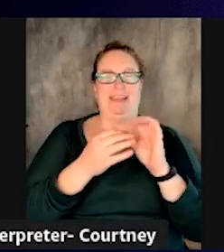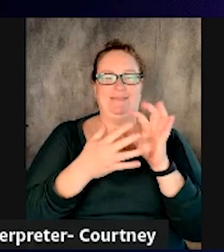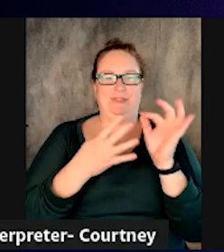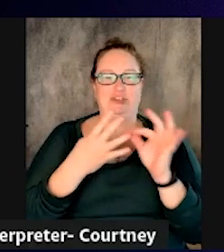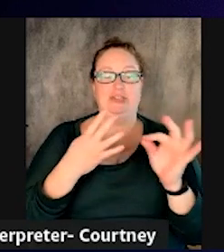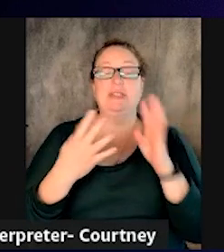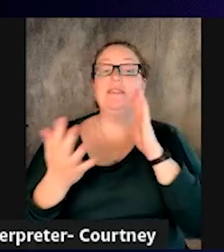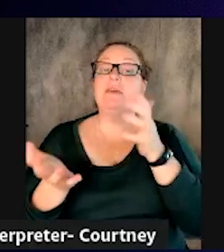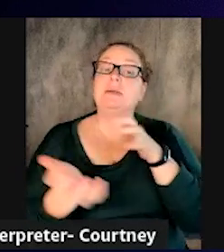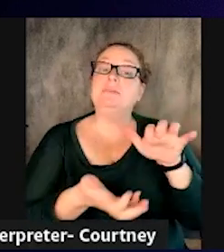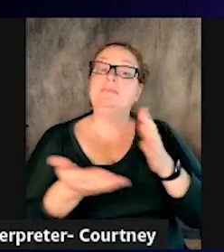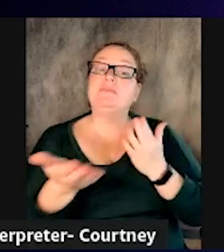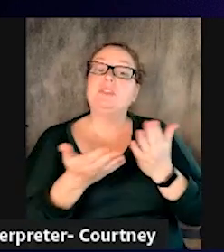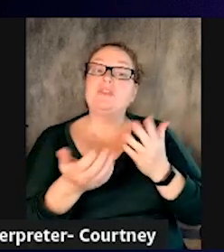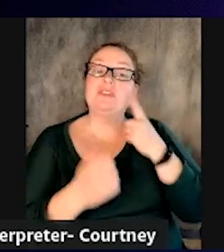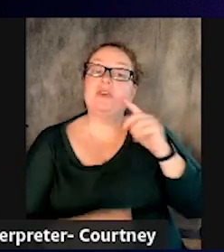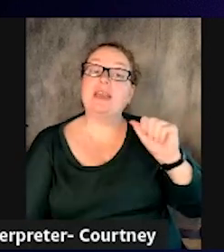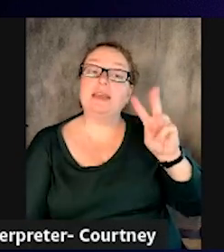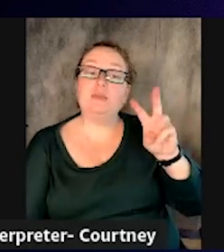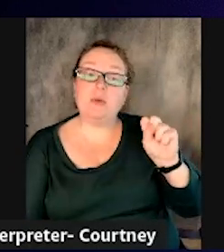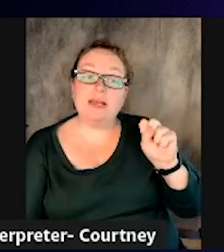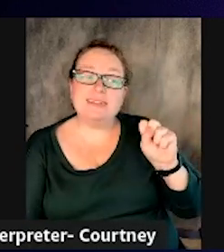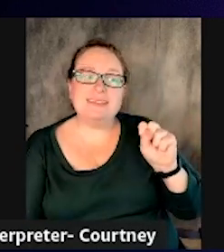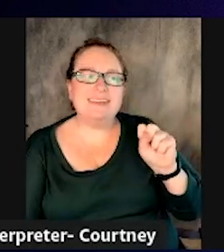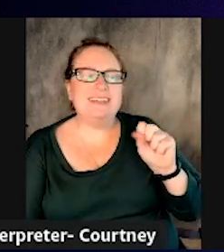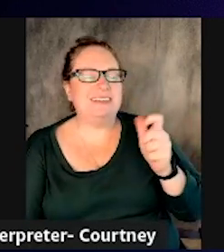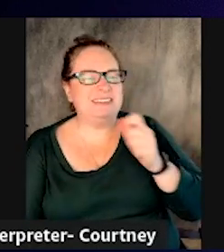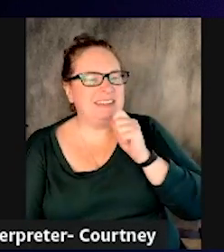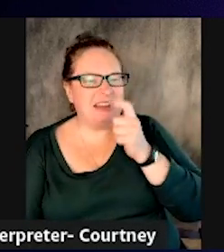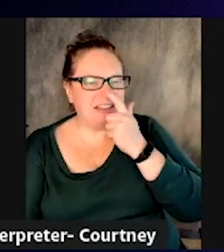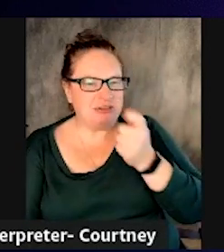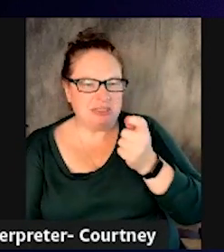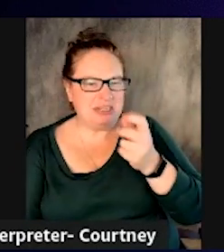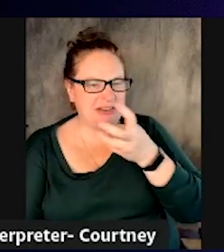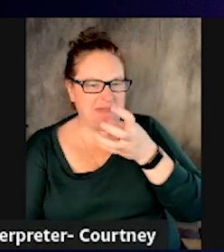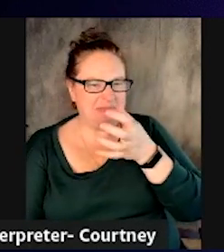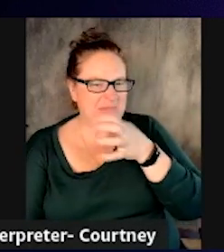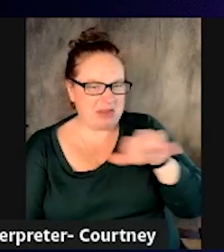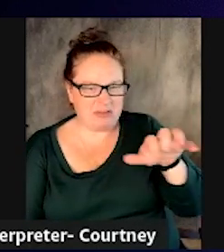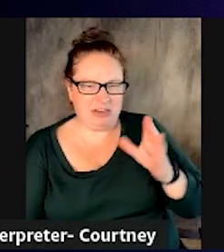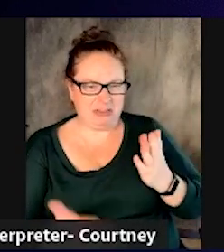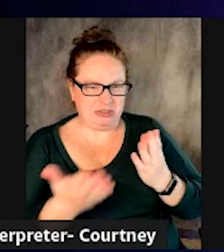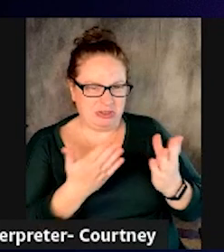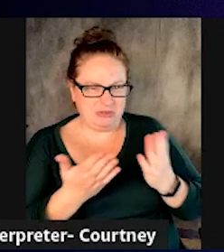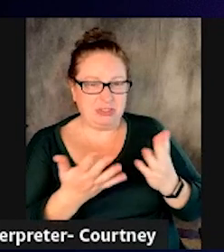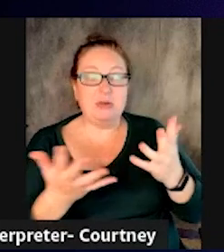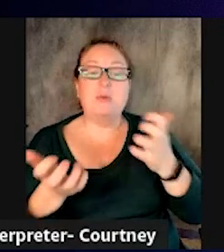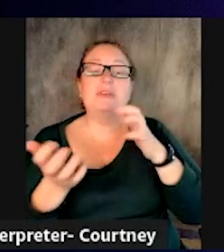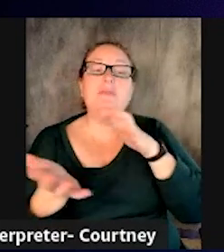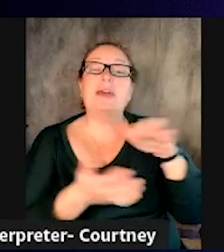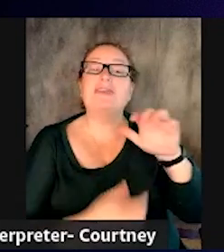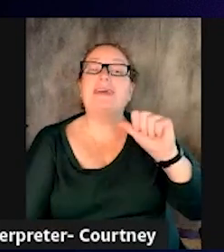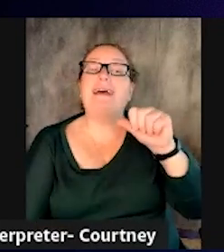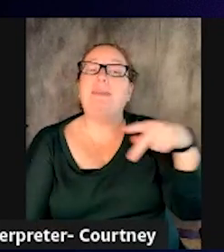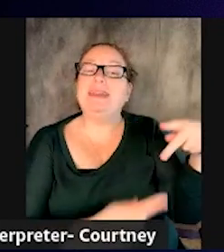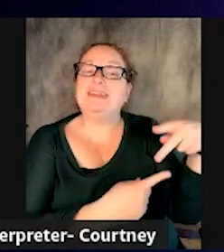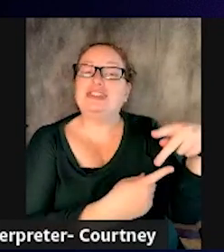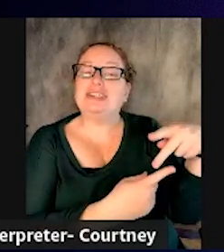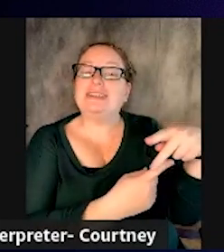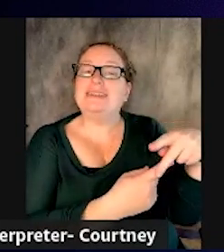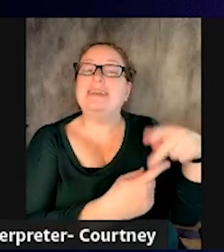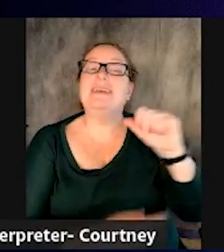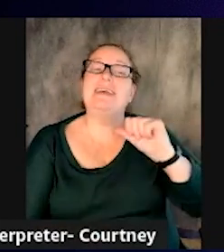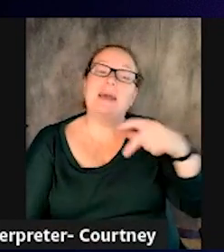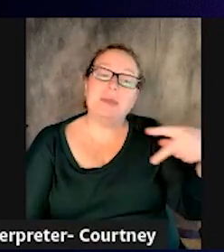into AWS, they're not interested in migrating servers, they're actually interested in migrating applications. So an application